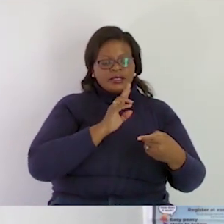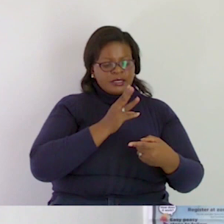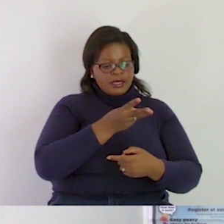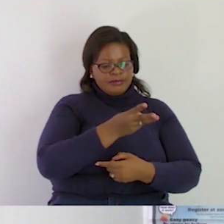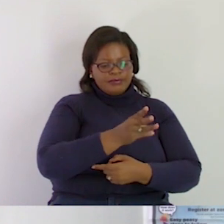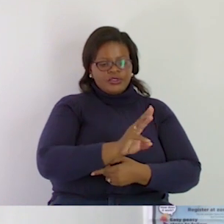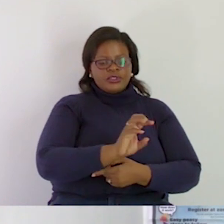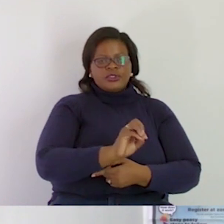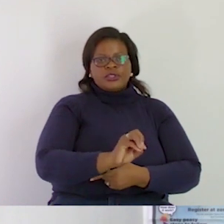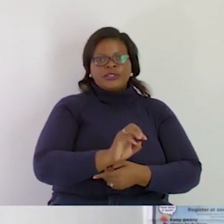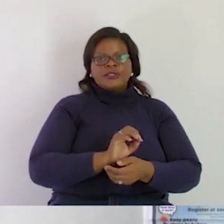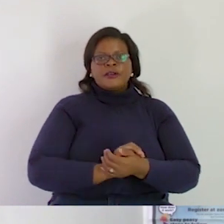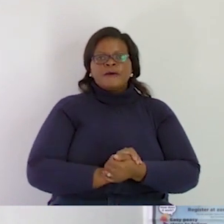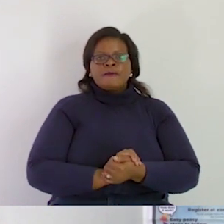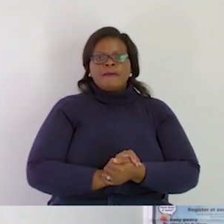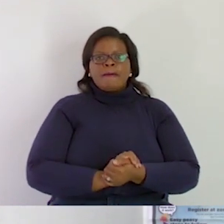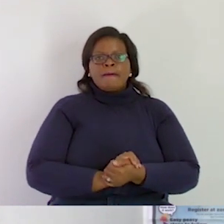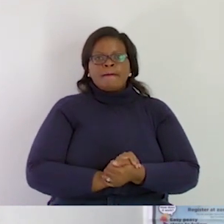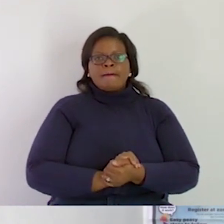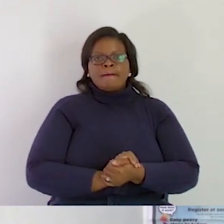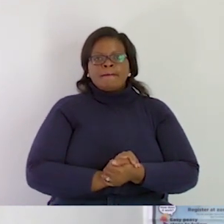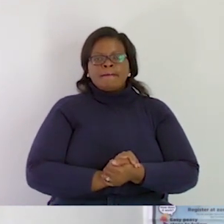is 60